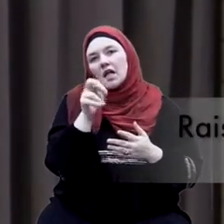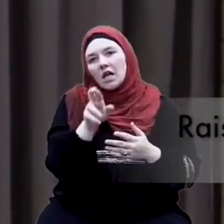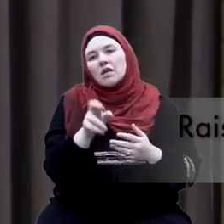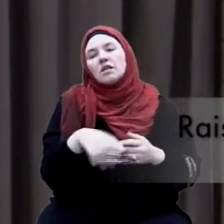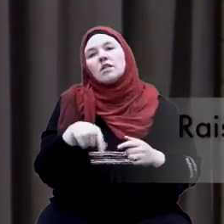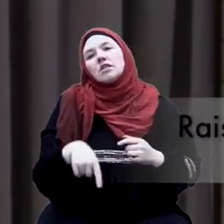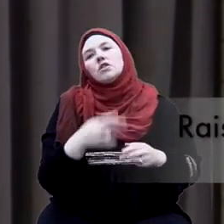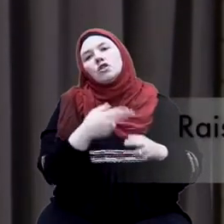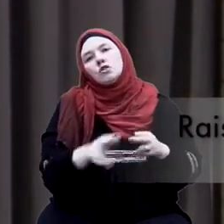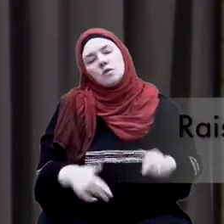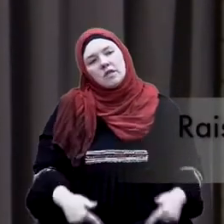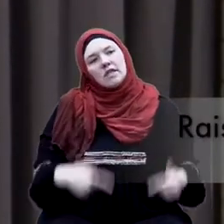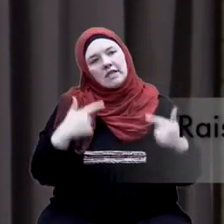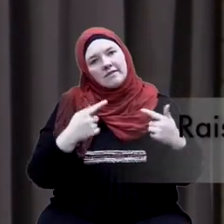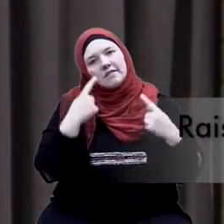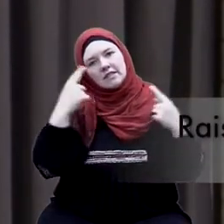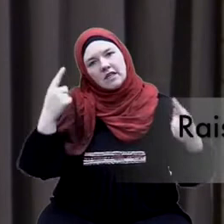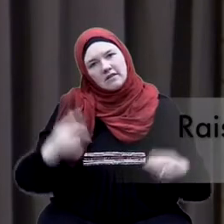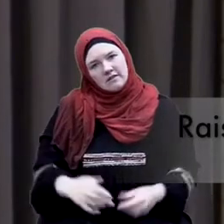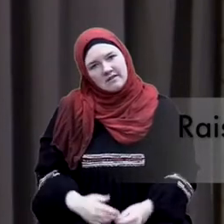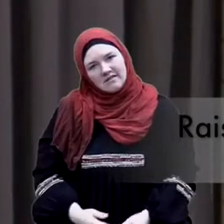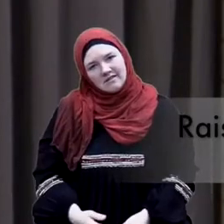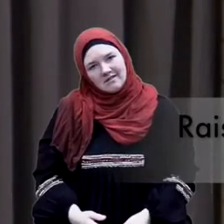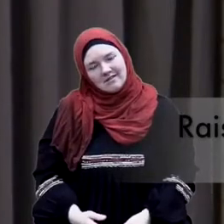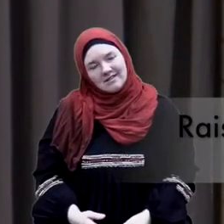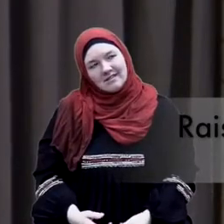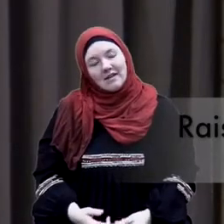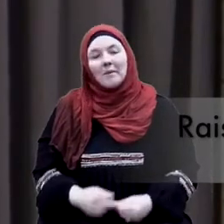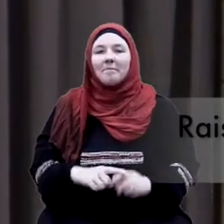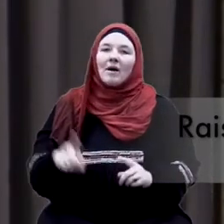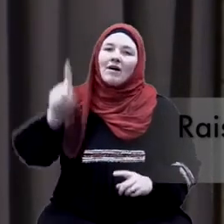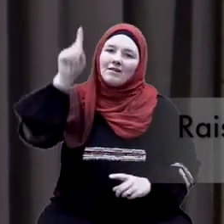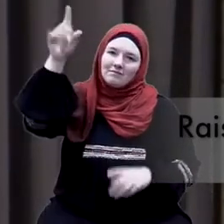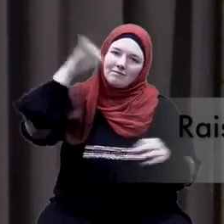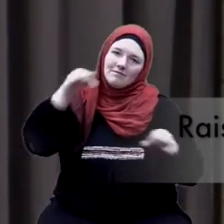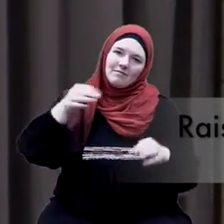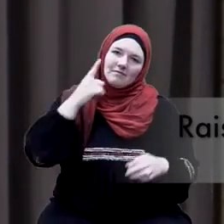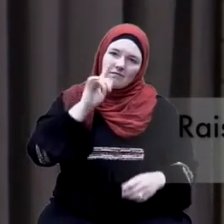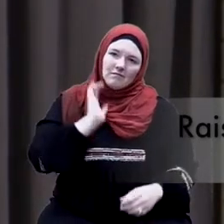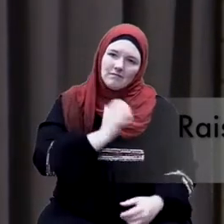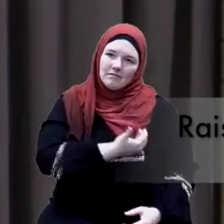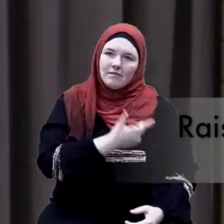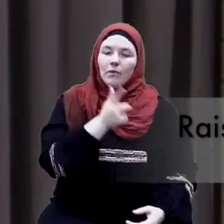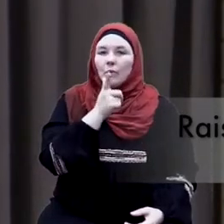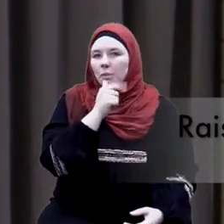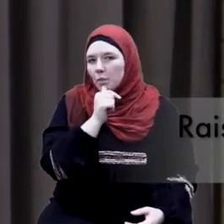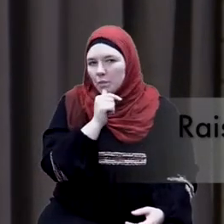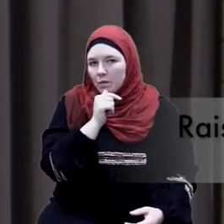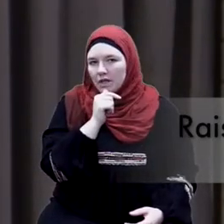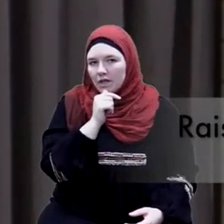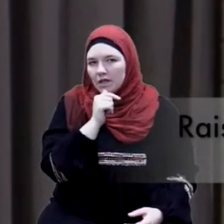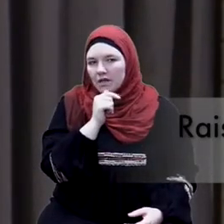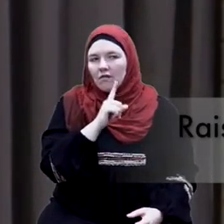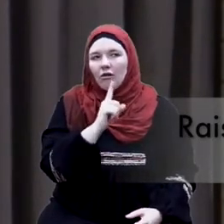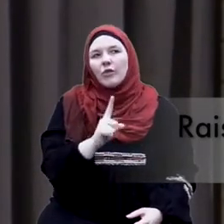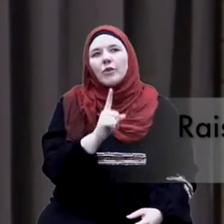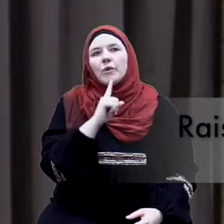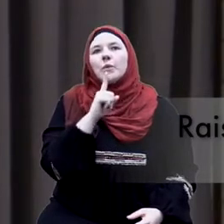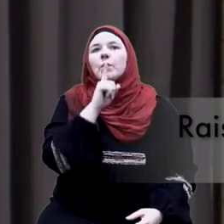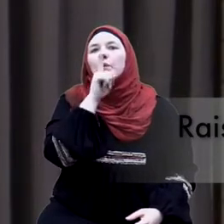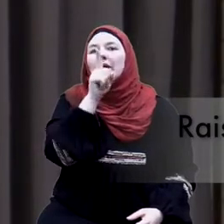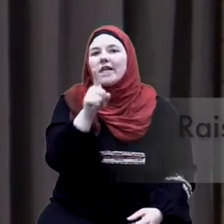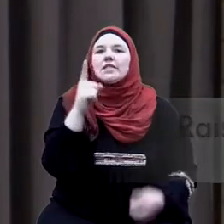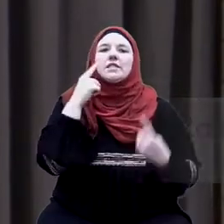is a short-lived success. But Allah defines for us who are the real